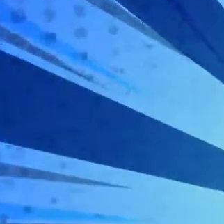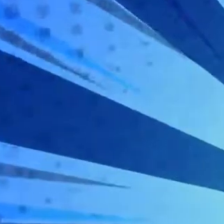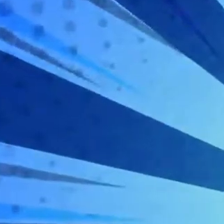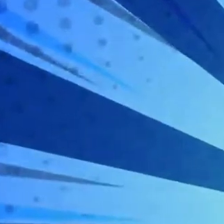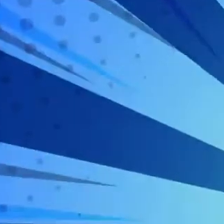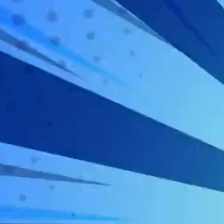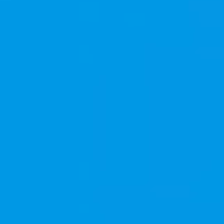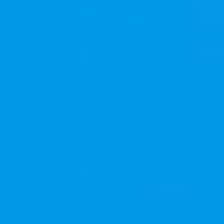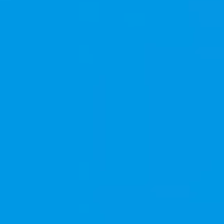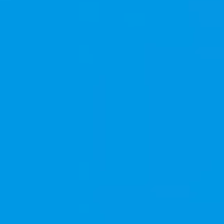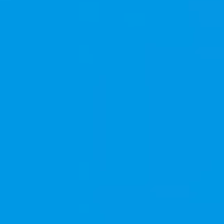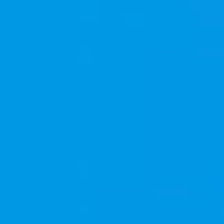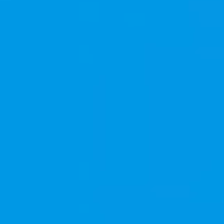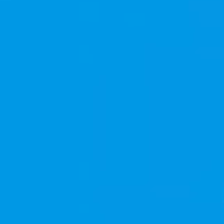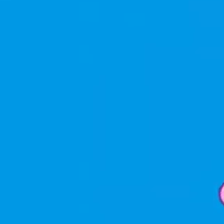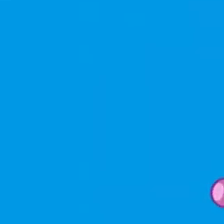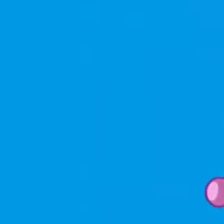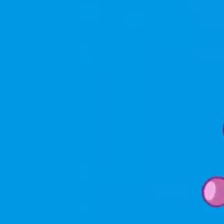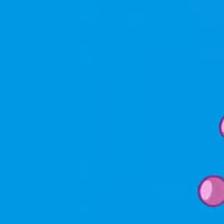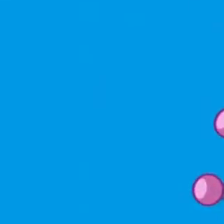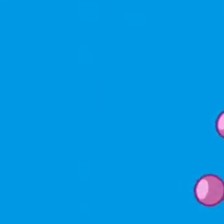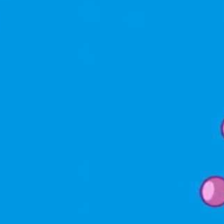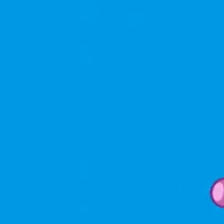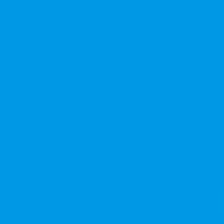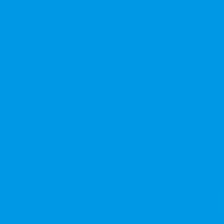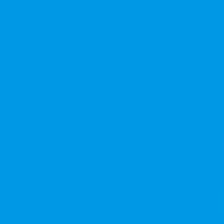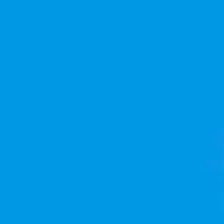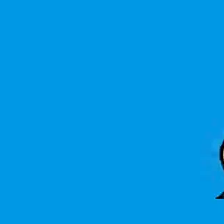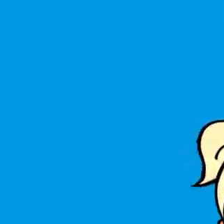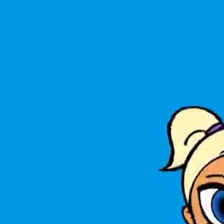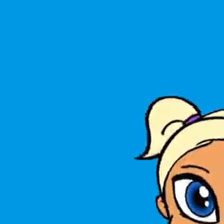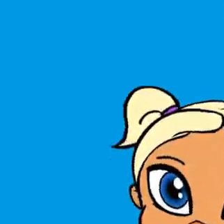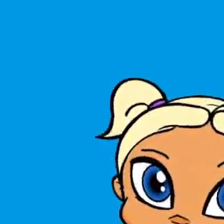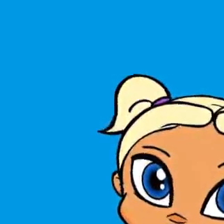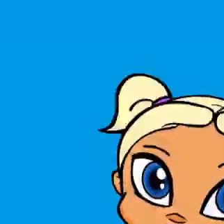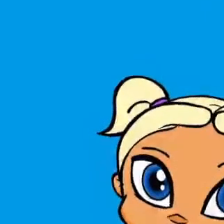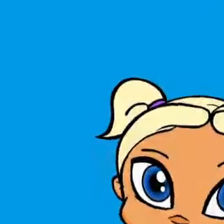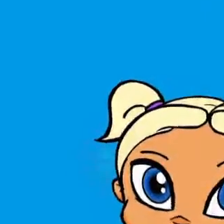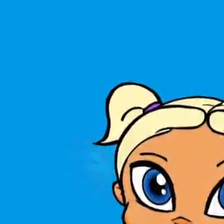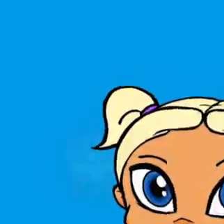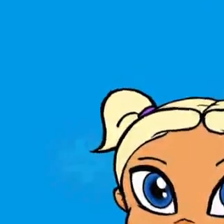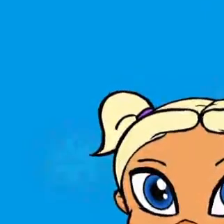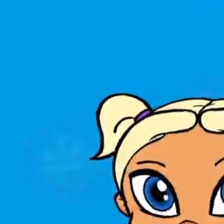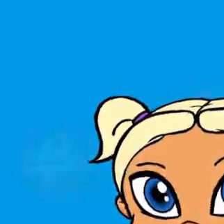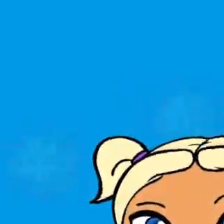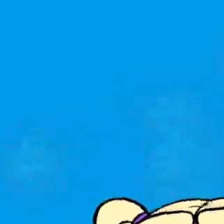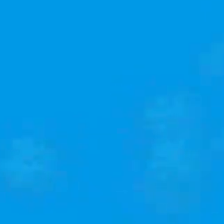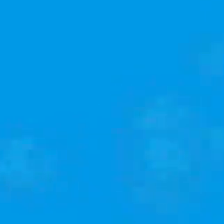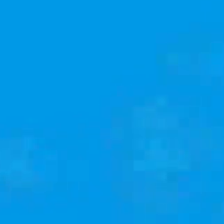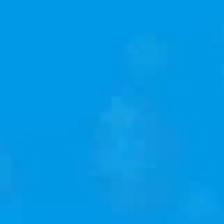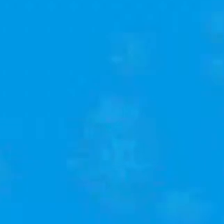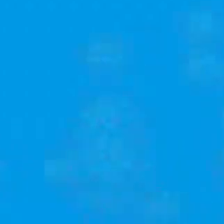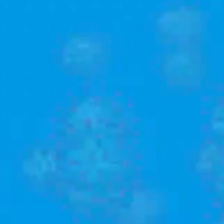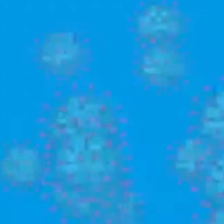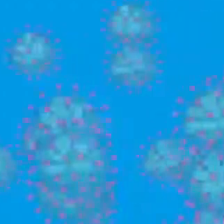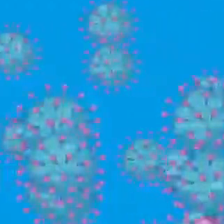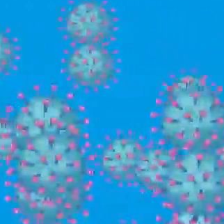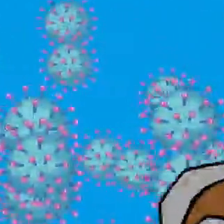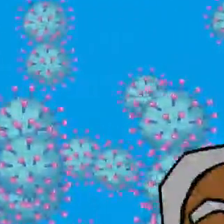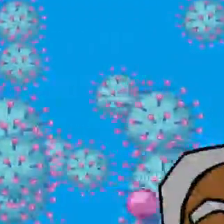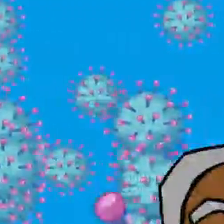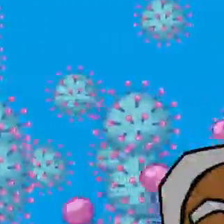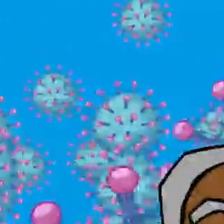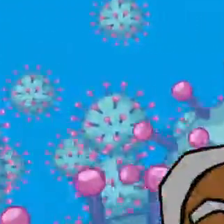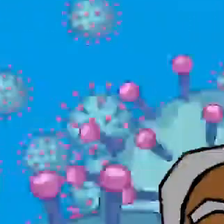sick. Well, some people just get a little sick, like children, or not sick at all. But it can make older people